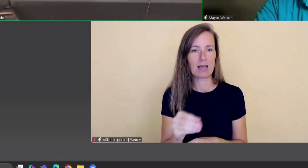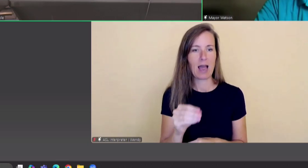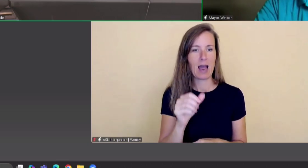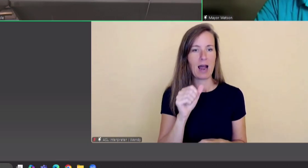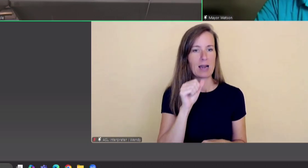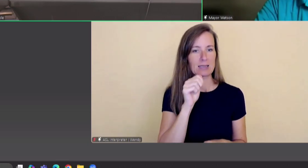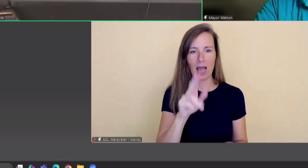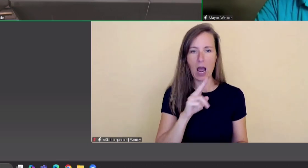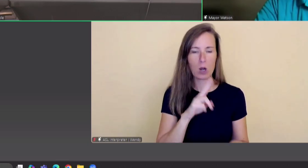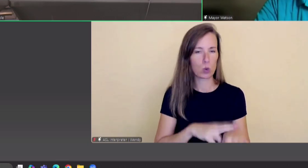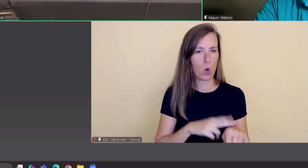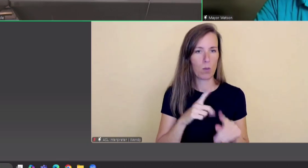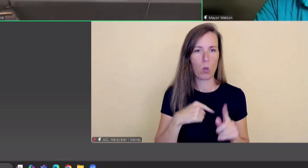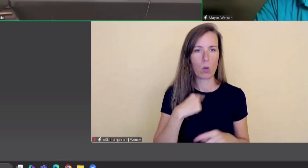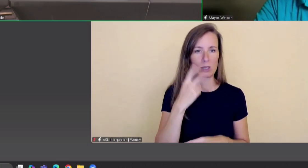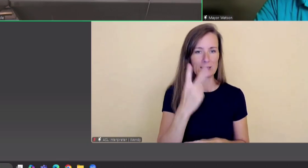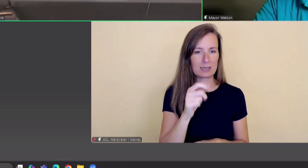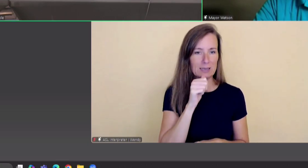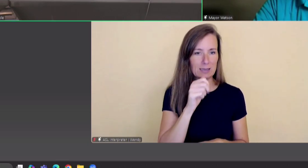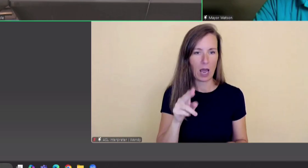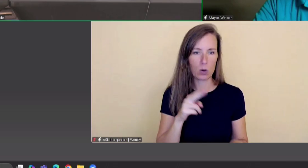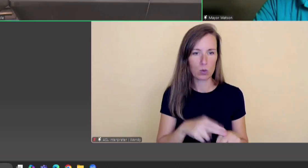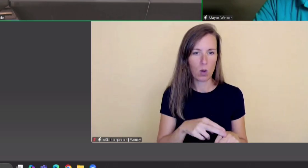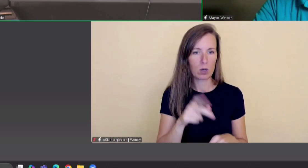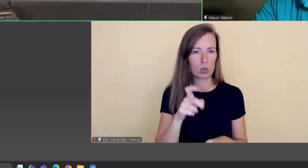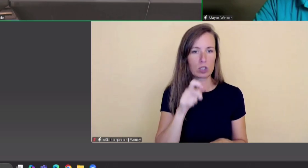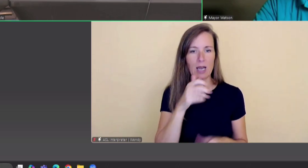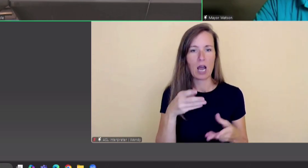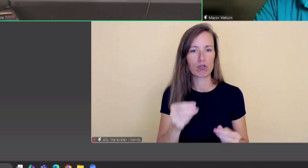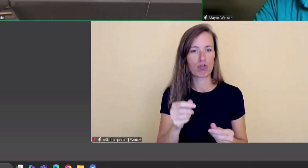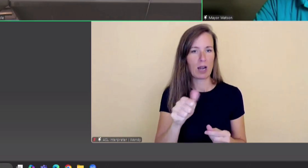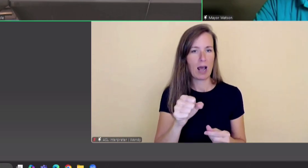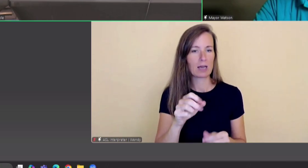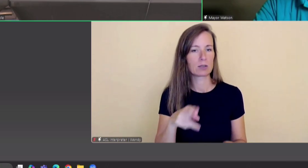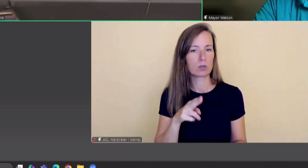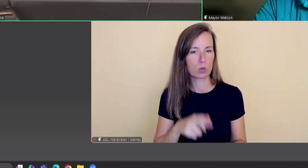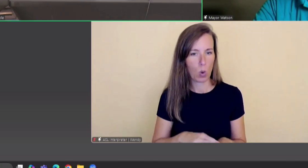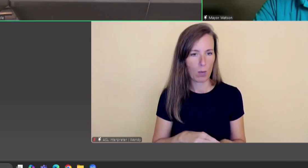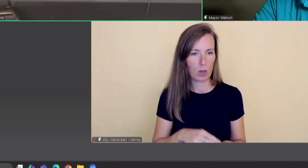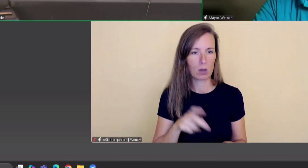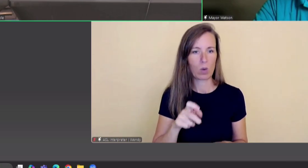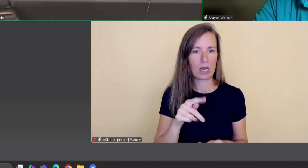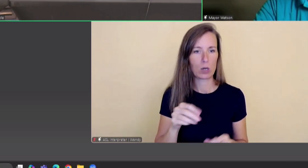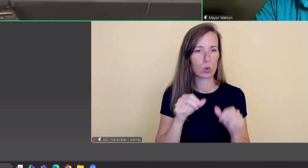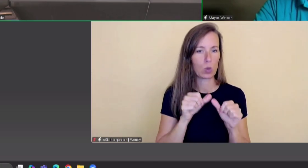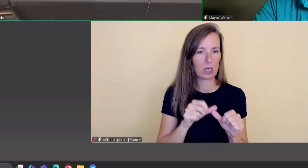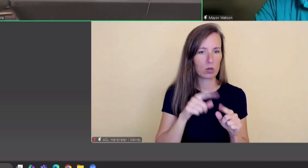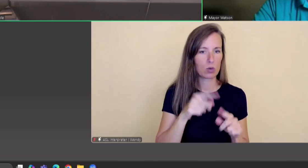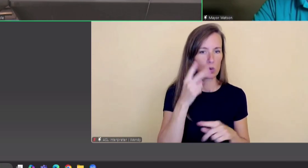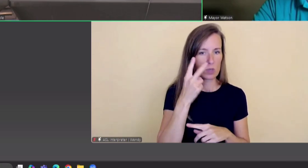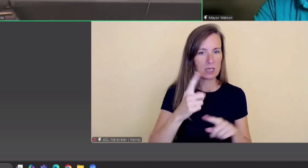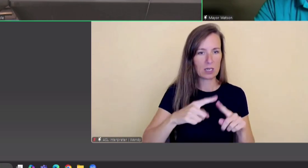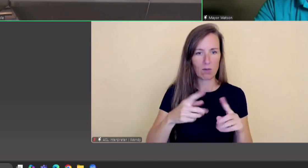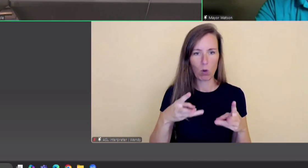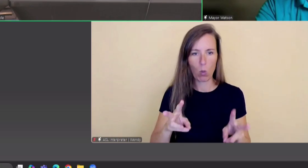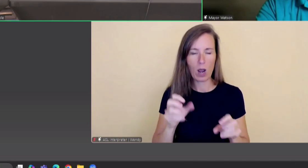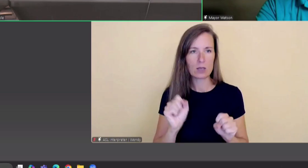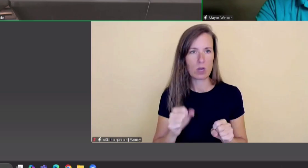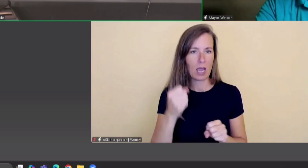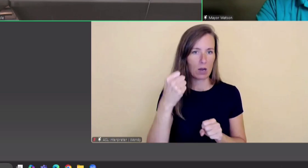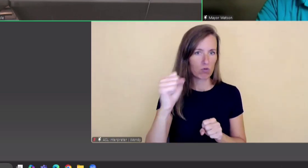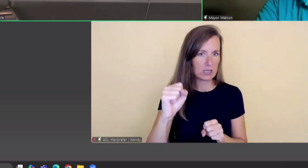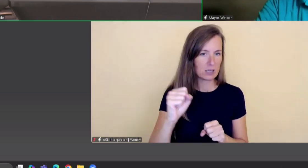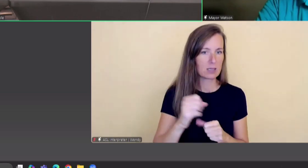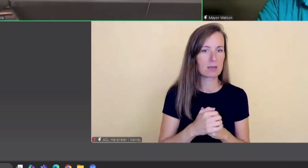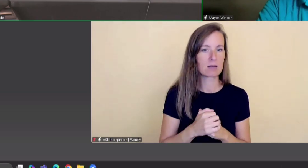see the different ways that we can resist. And I think look at, some of the things that some of the countries around us have